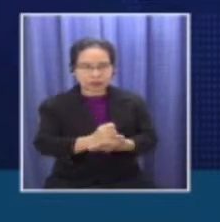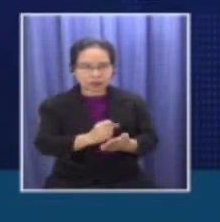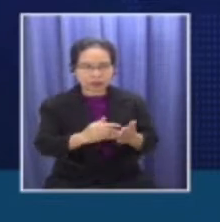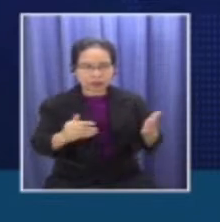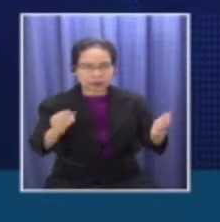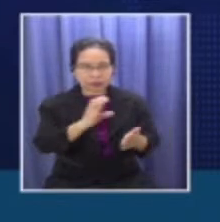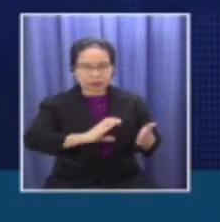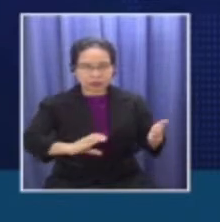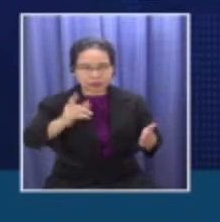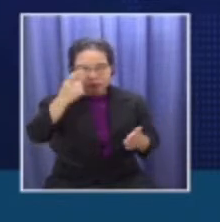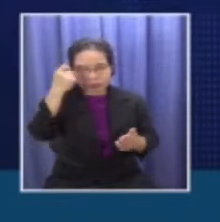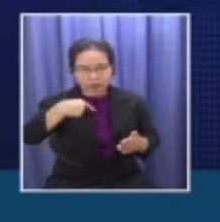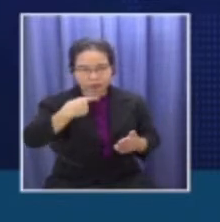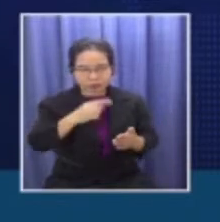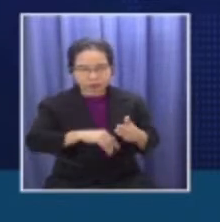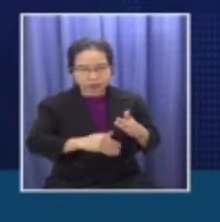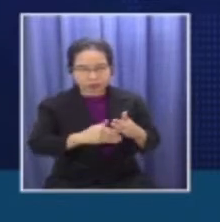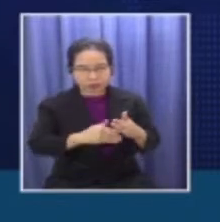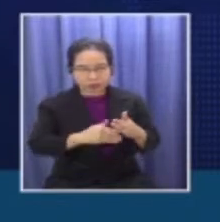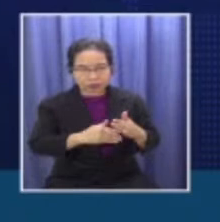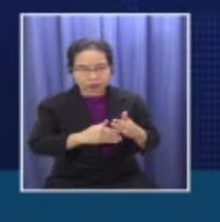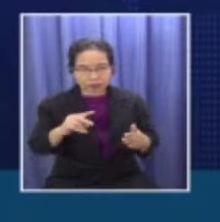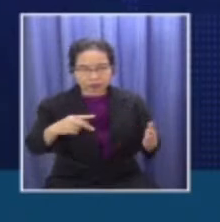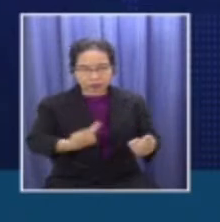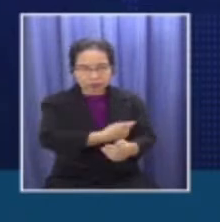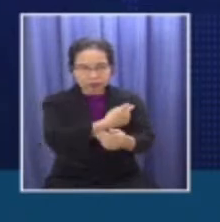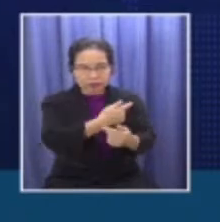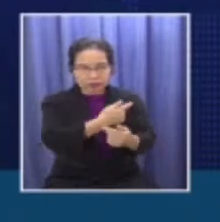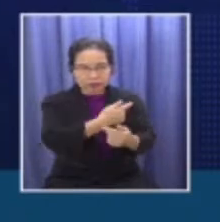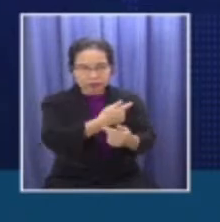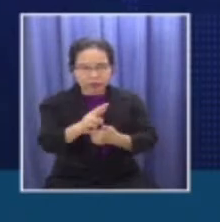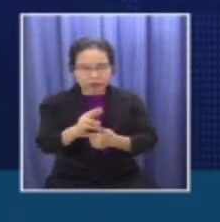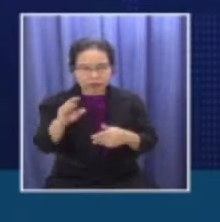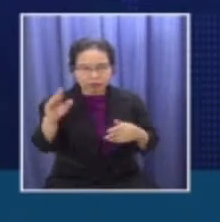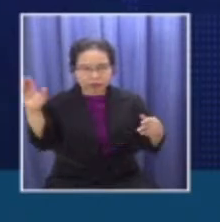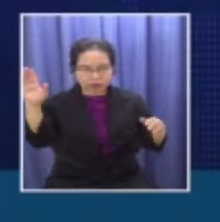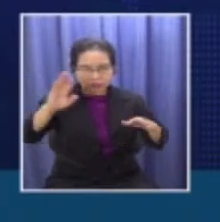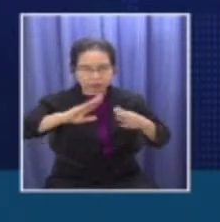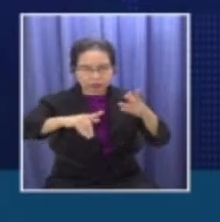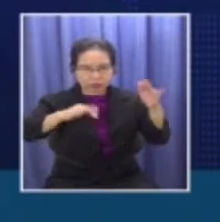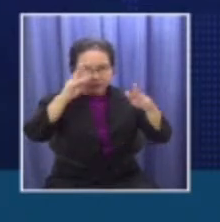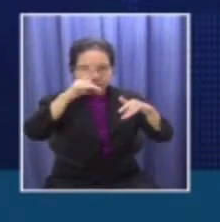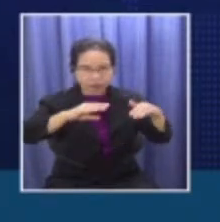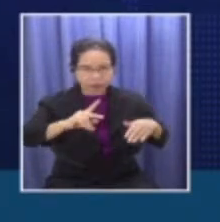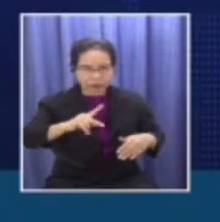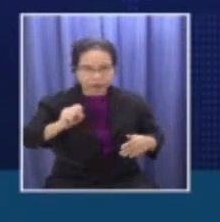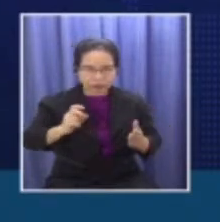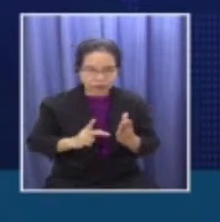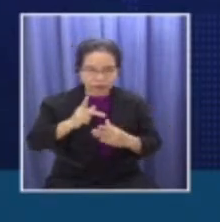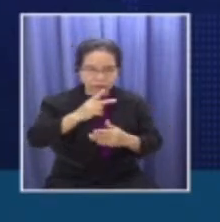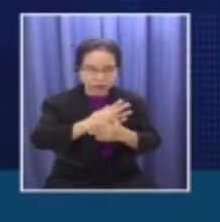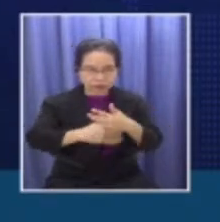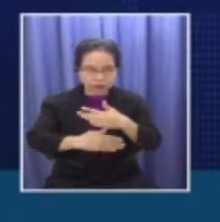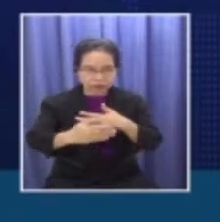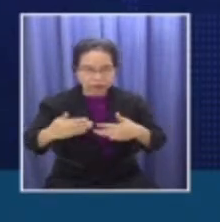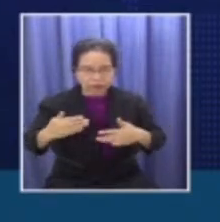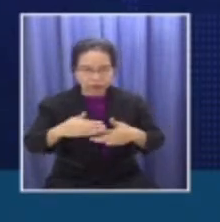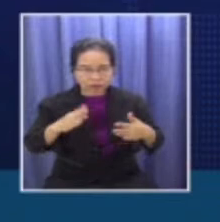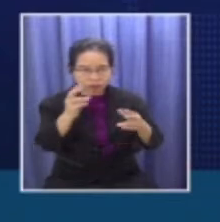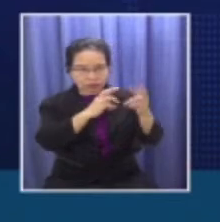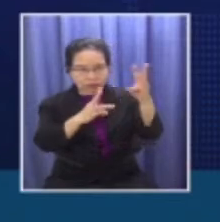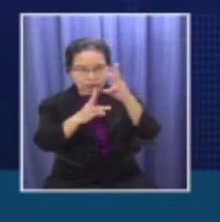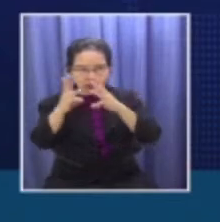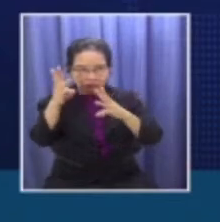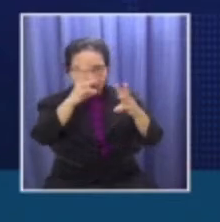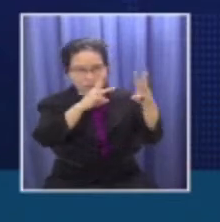Abraham. Estelita Castillo, what is the sign of the Antichrist? Is it vaccine or computer chips implanted on